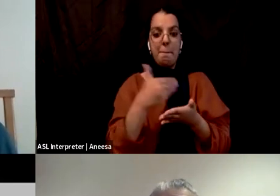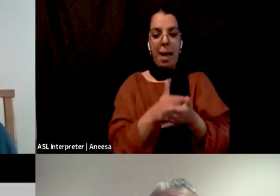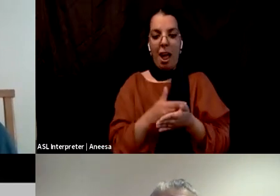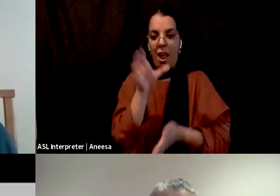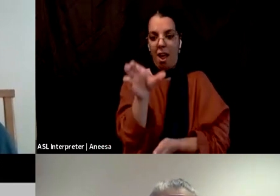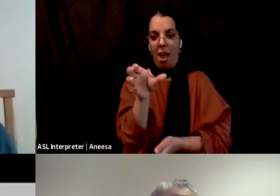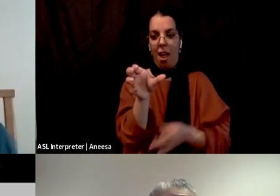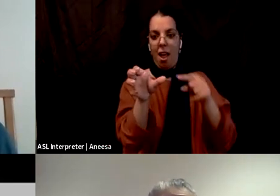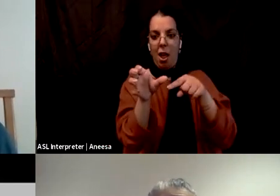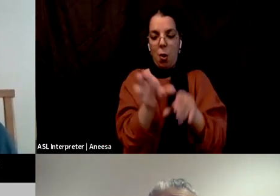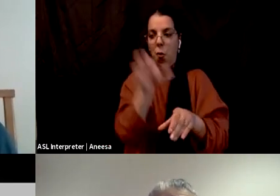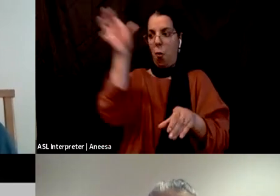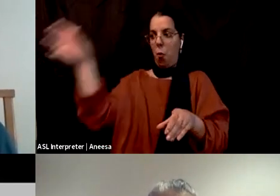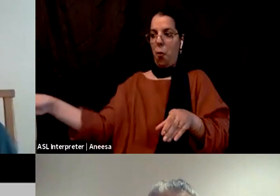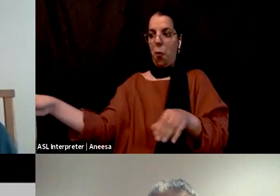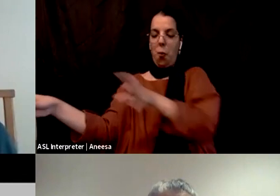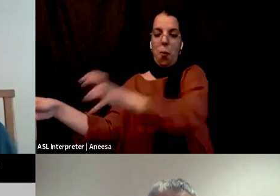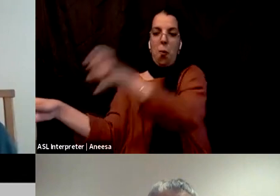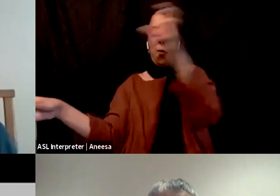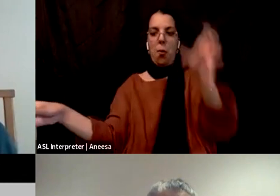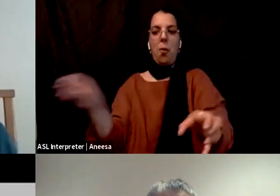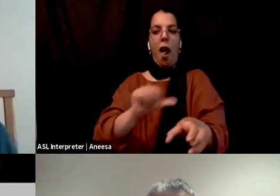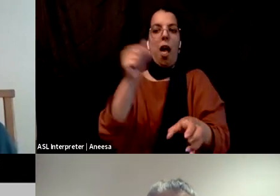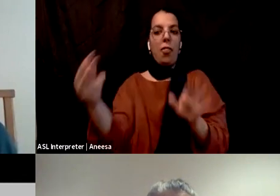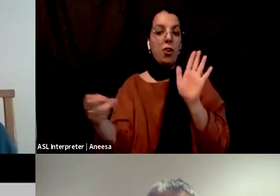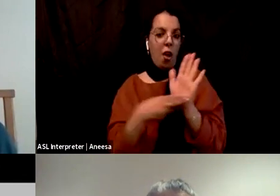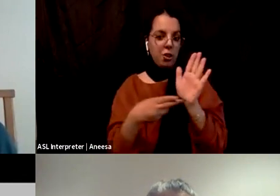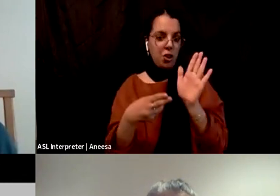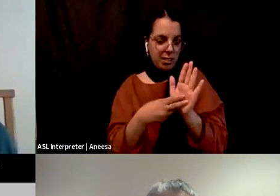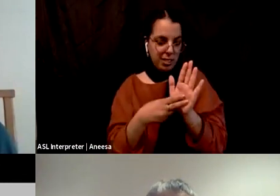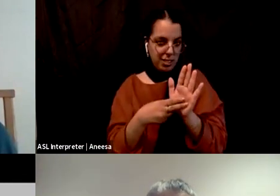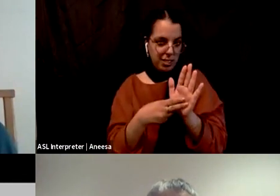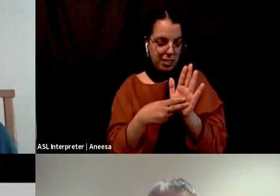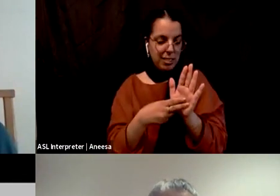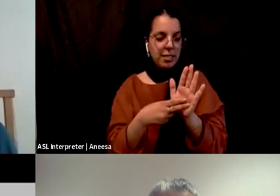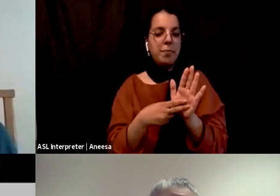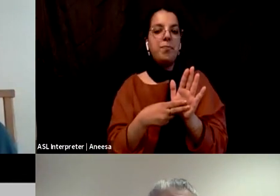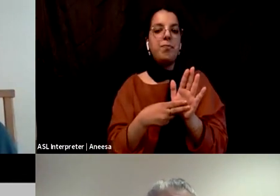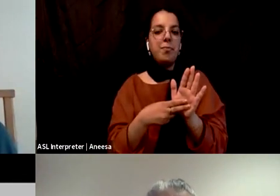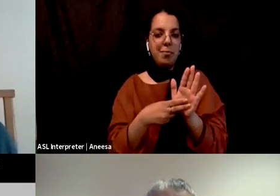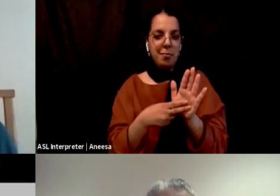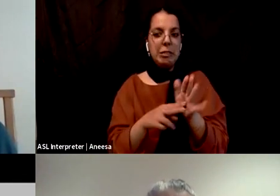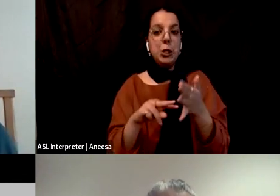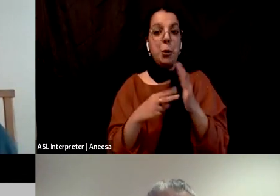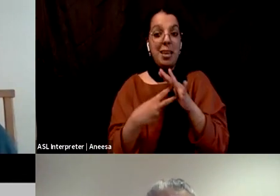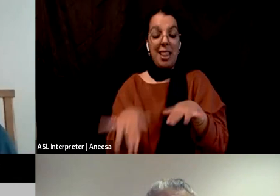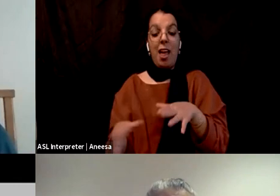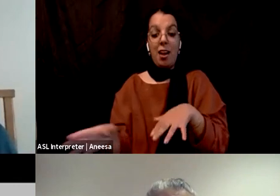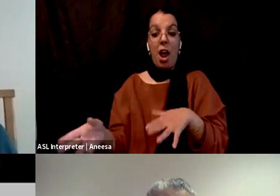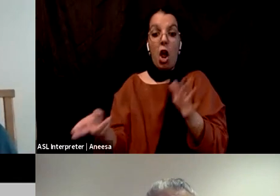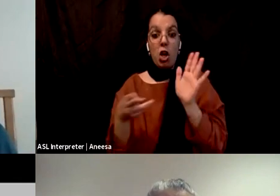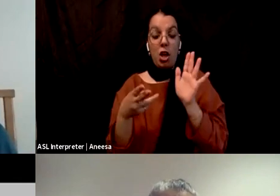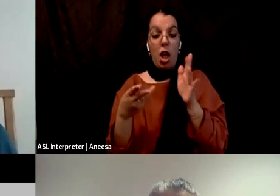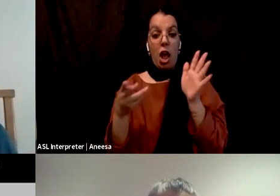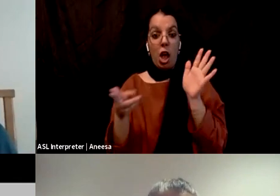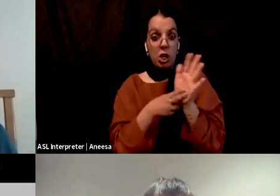new contractual agreement. And so what it is, there's a framework agreement for First Nations lands